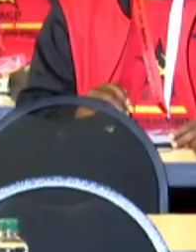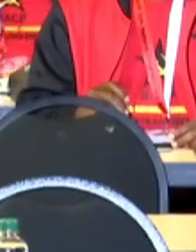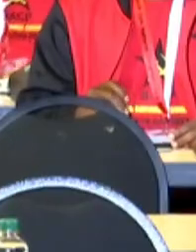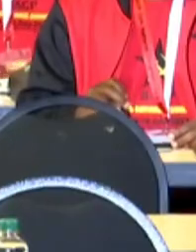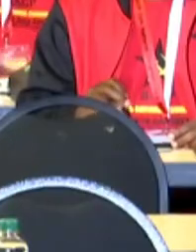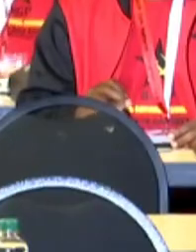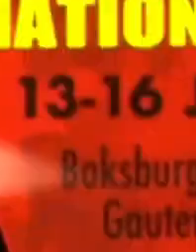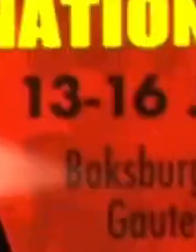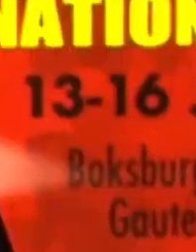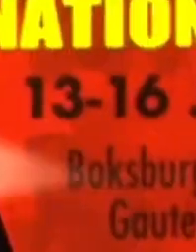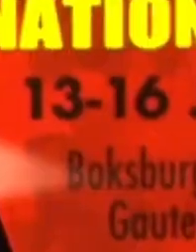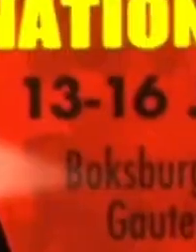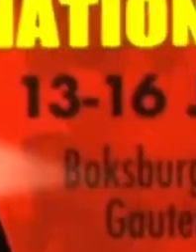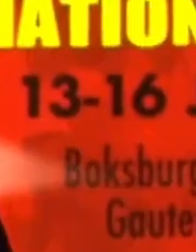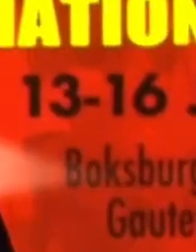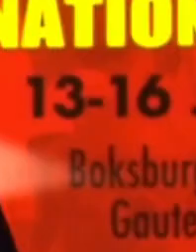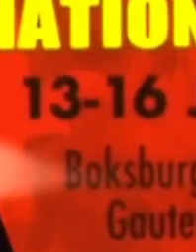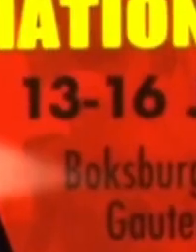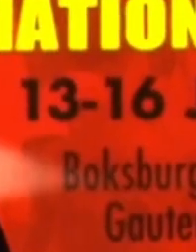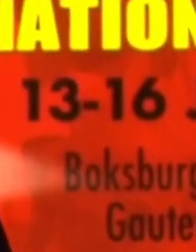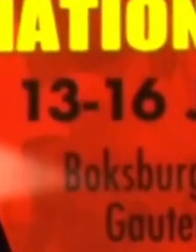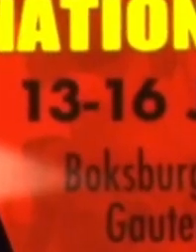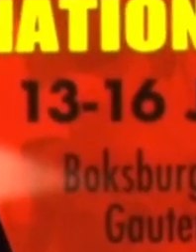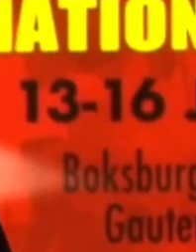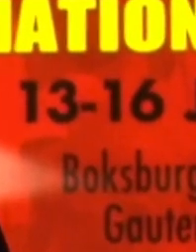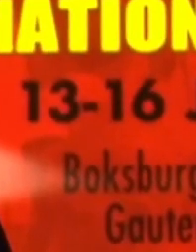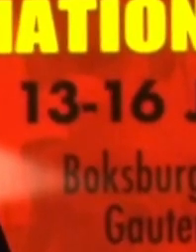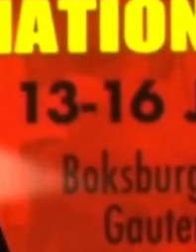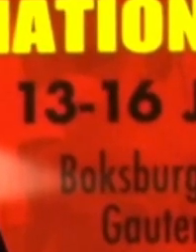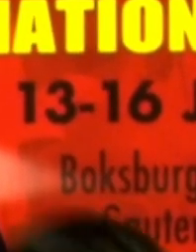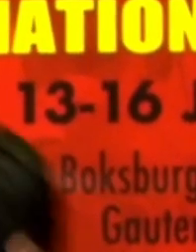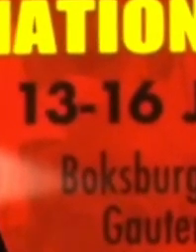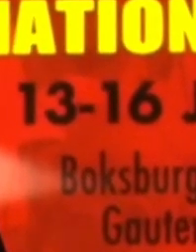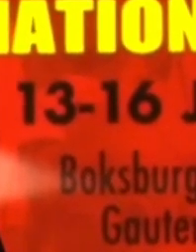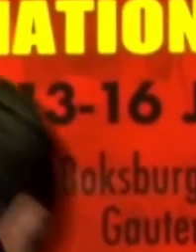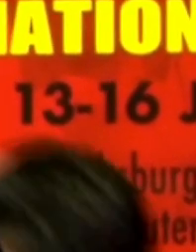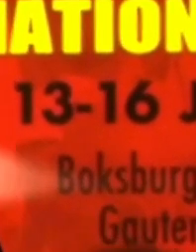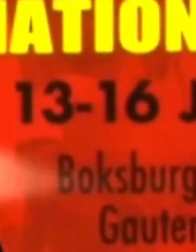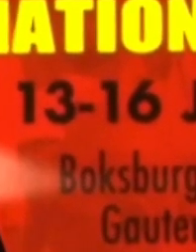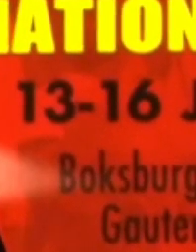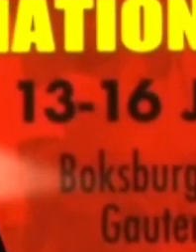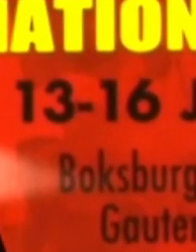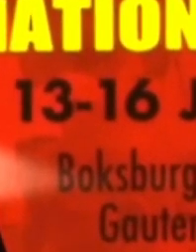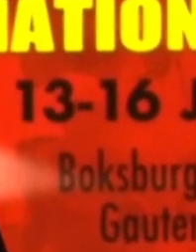but also the important message